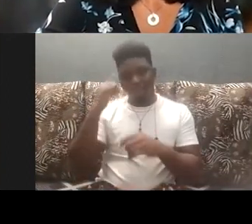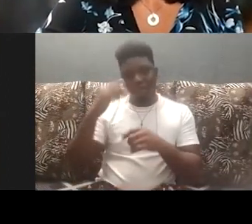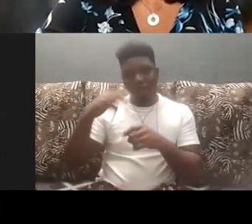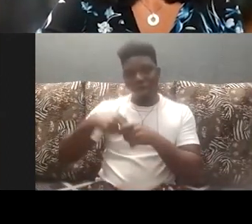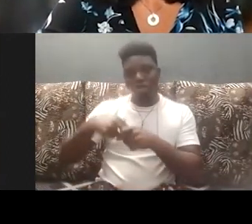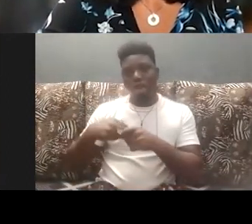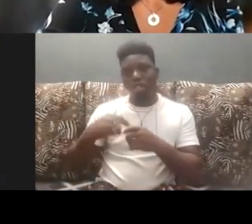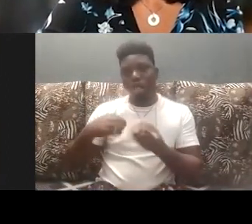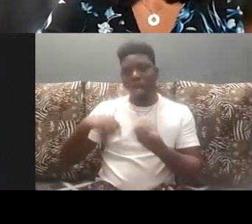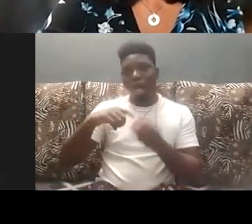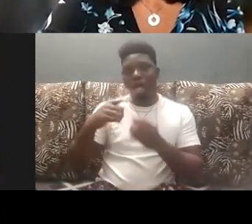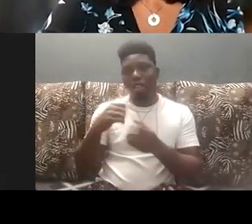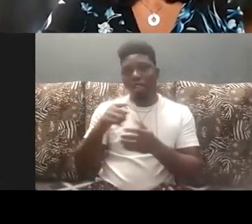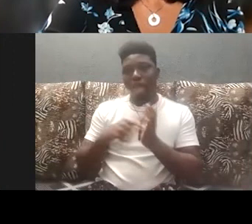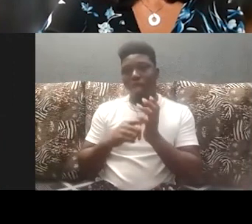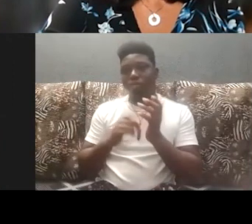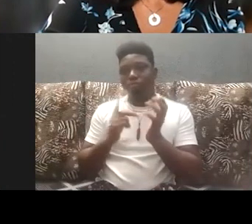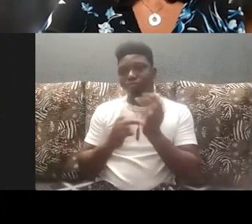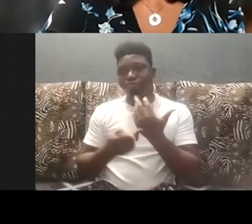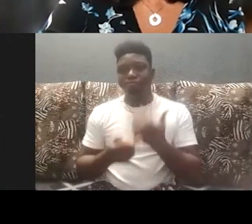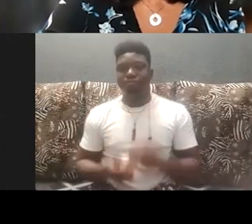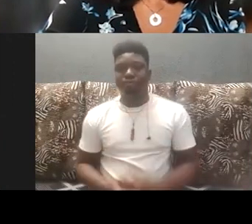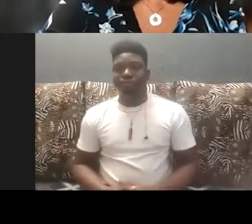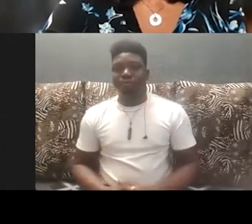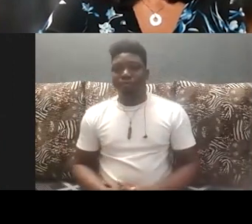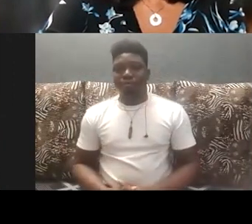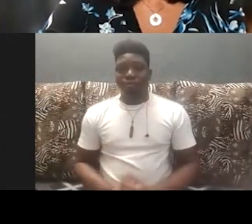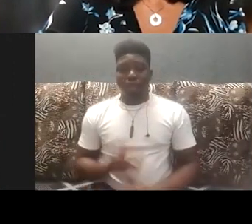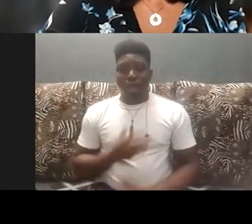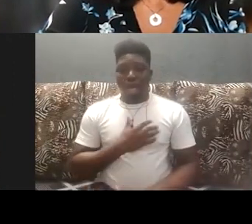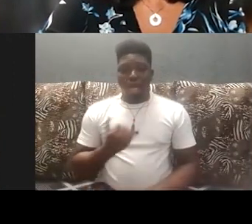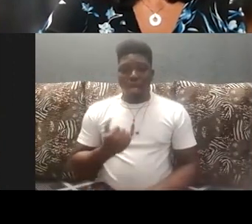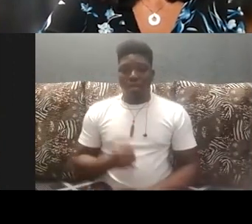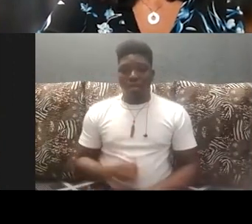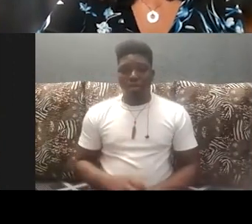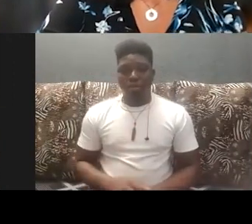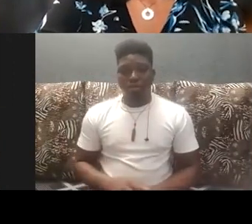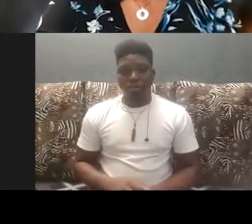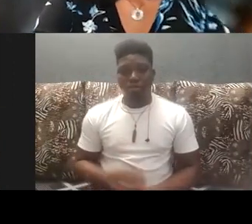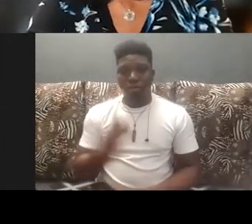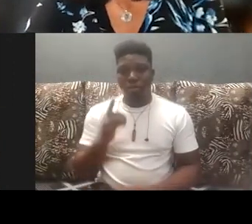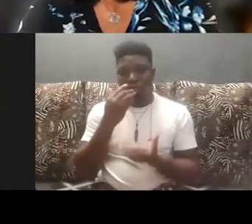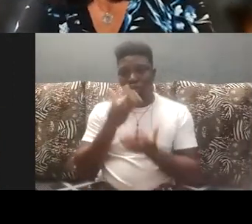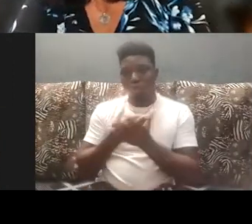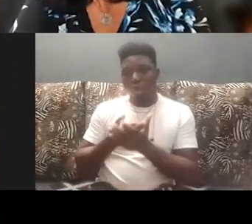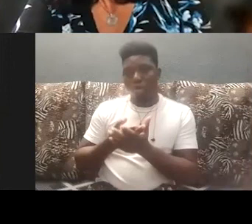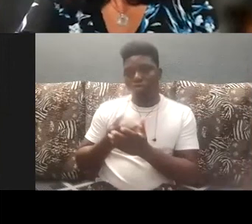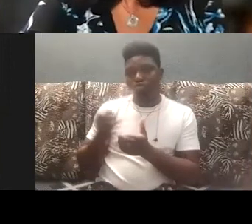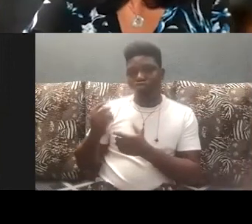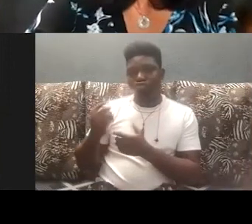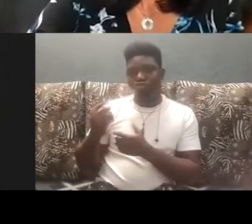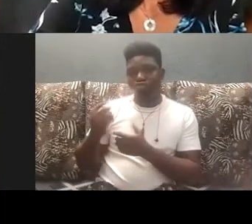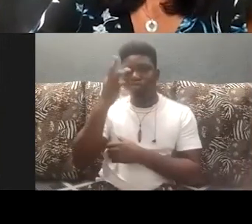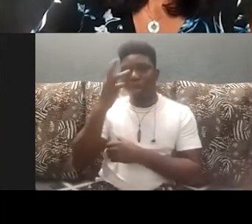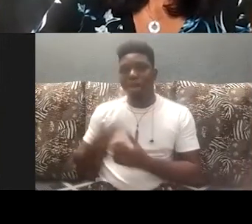table. And there's a goodie bag of wine to no, there's not. If you were